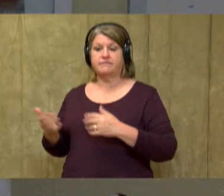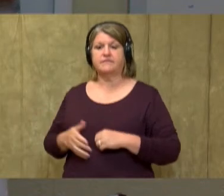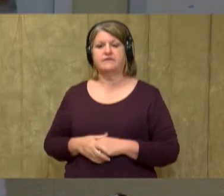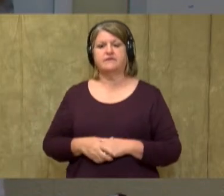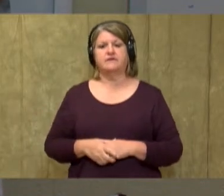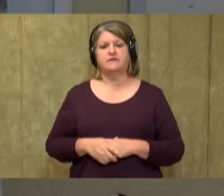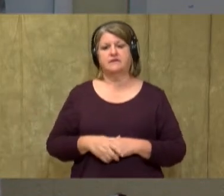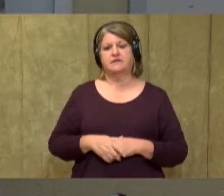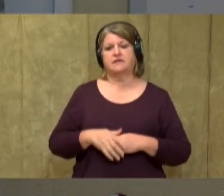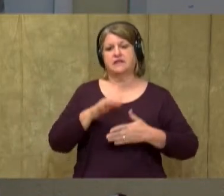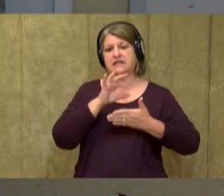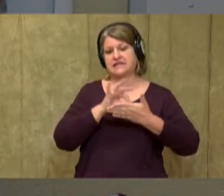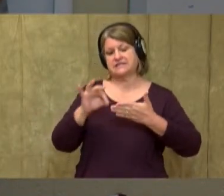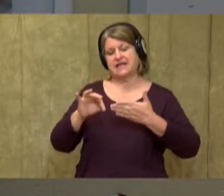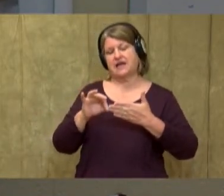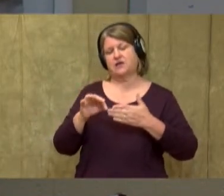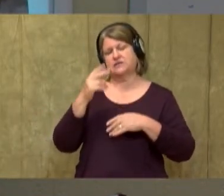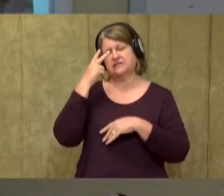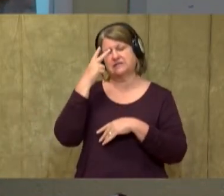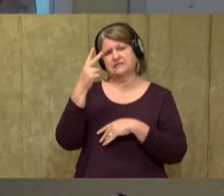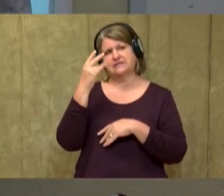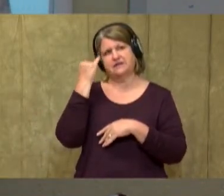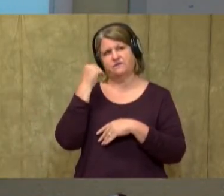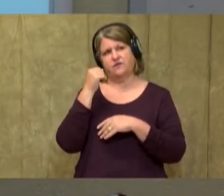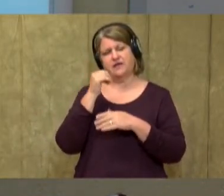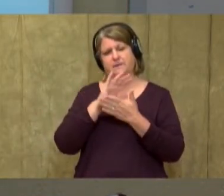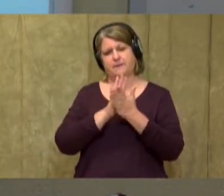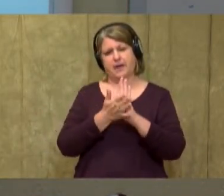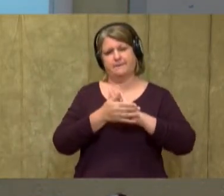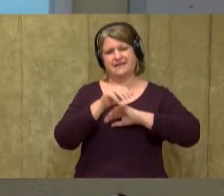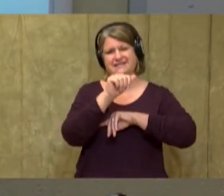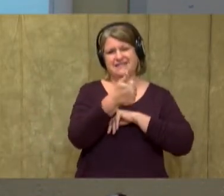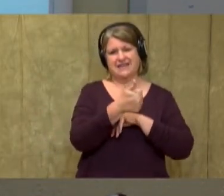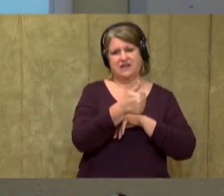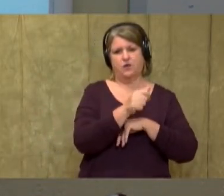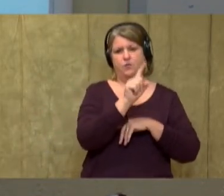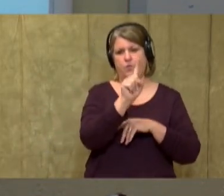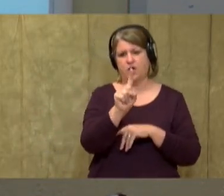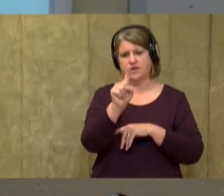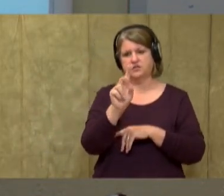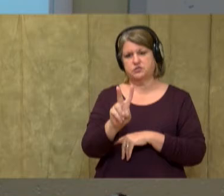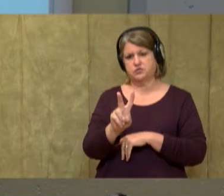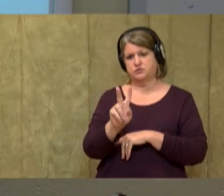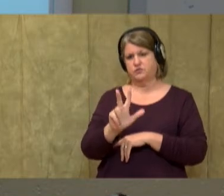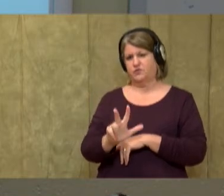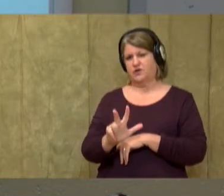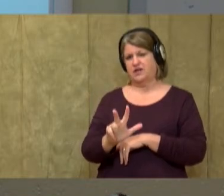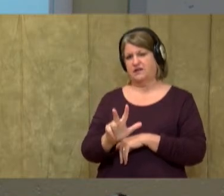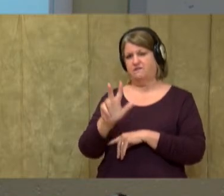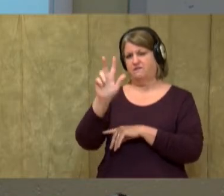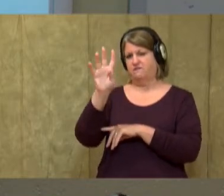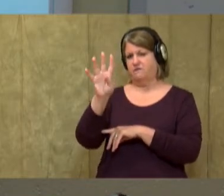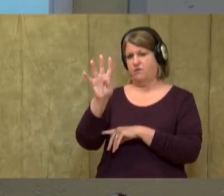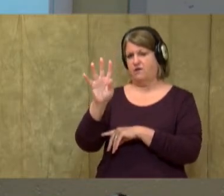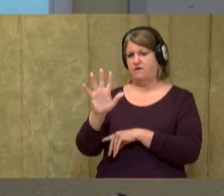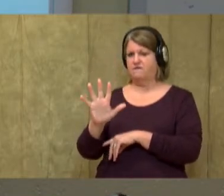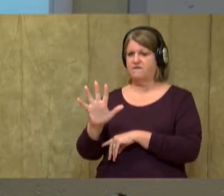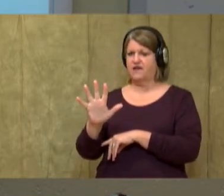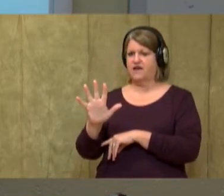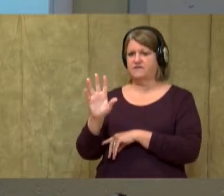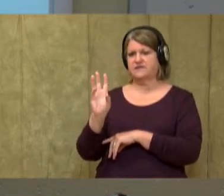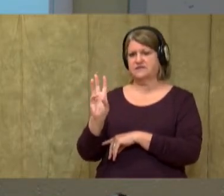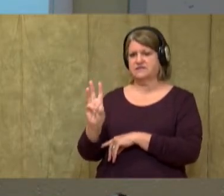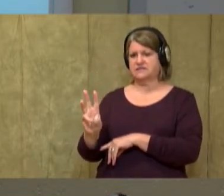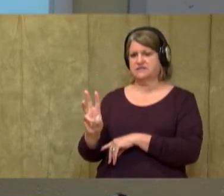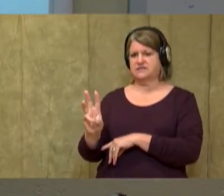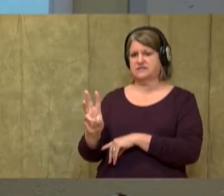count, see if we can make a 10 by counting our ones. 1, 2, 3, 4,